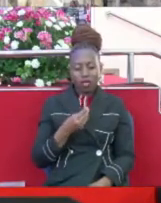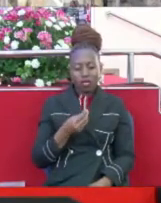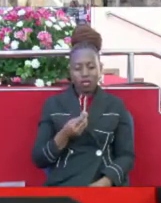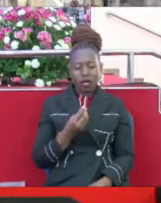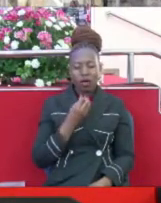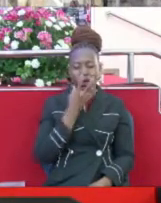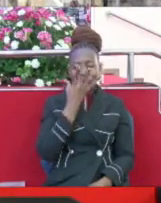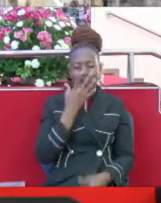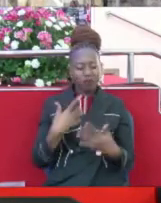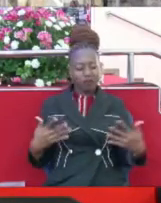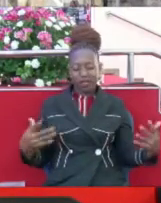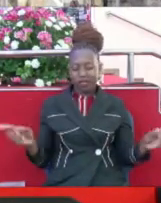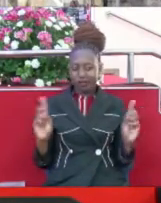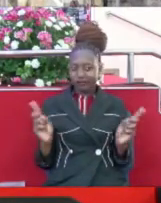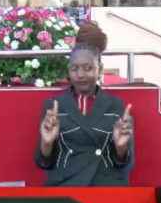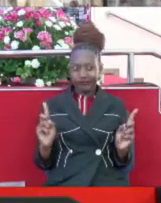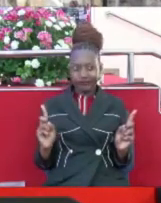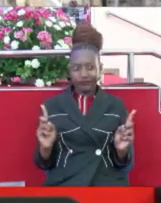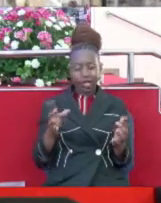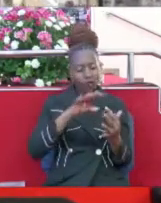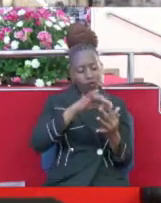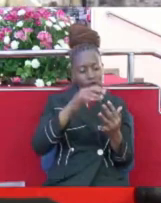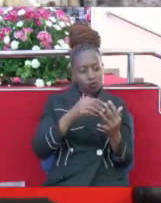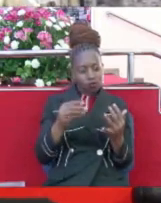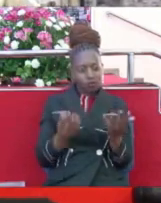You'd rather choose to be either cold or